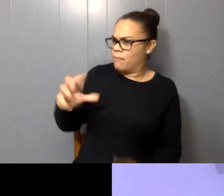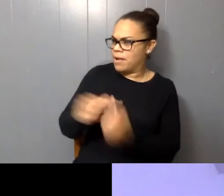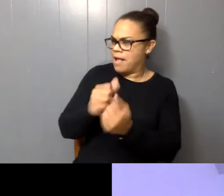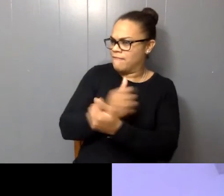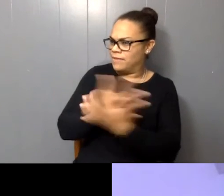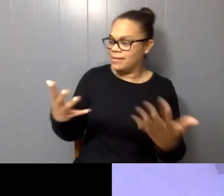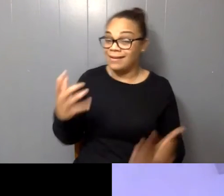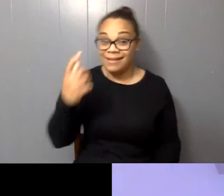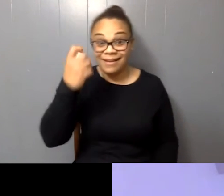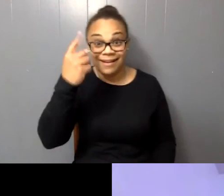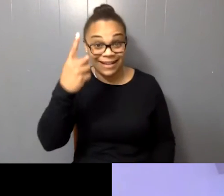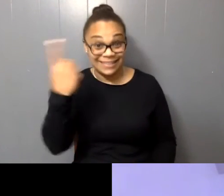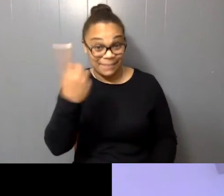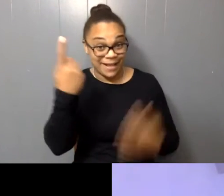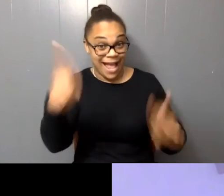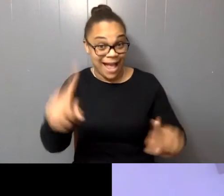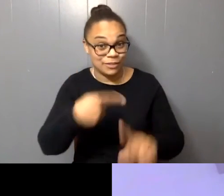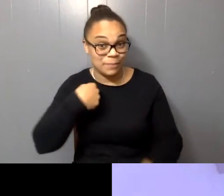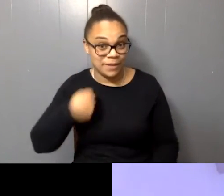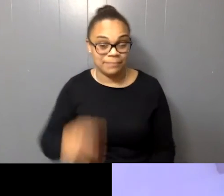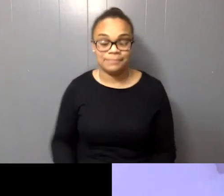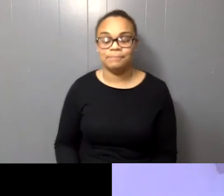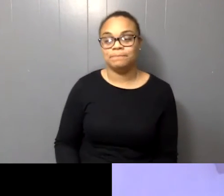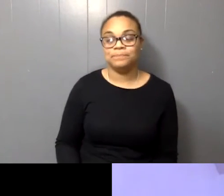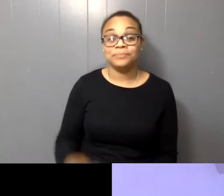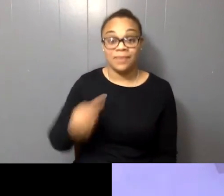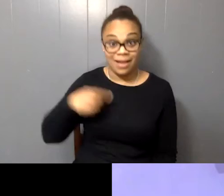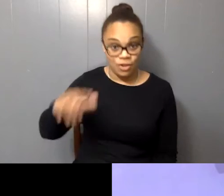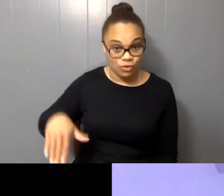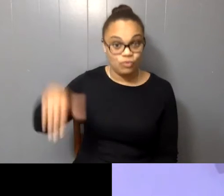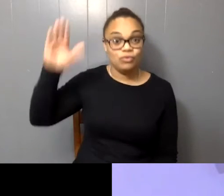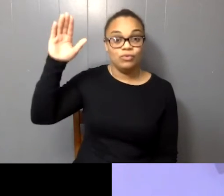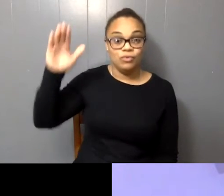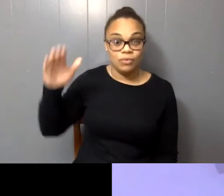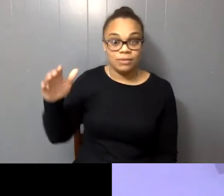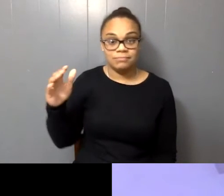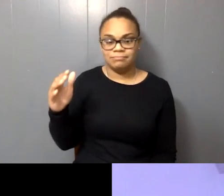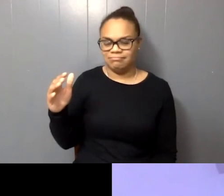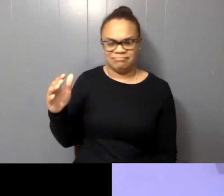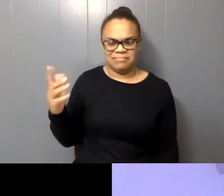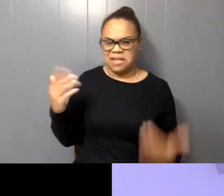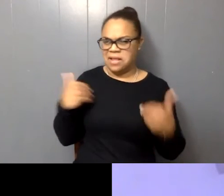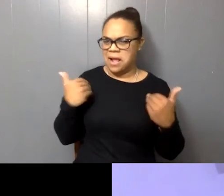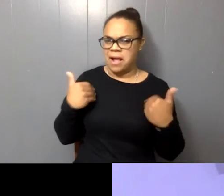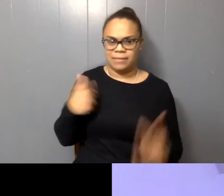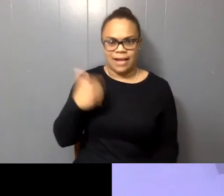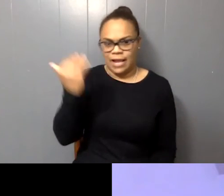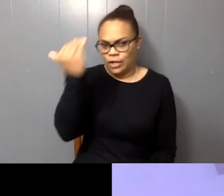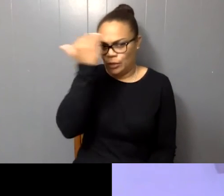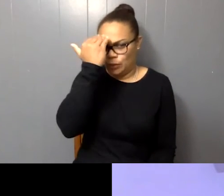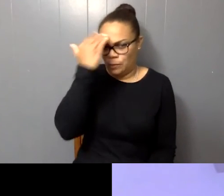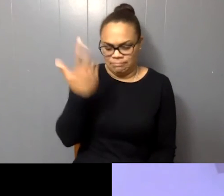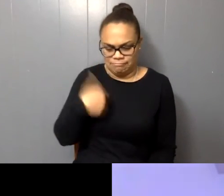to me. I grew up knowing that I was into girls from a very young age. And I was always like,